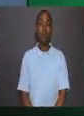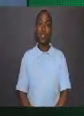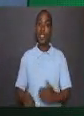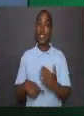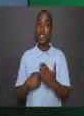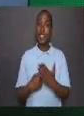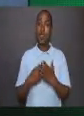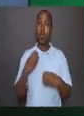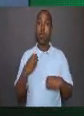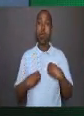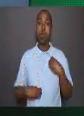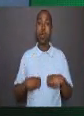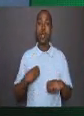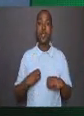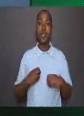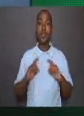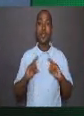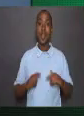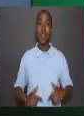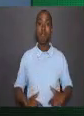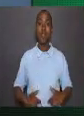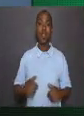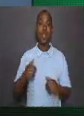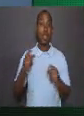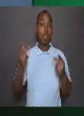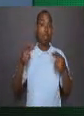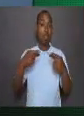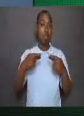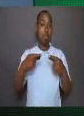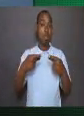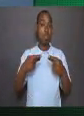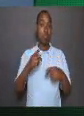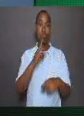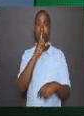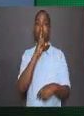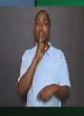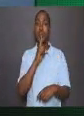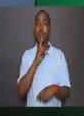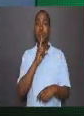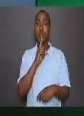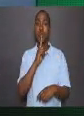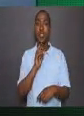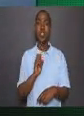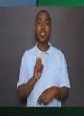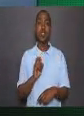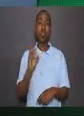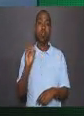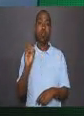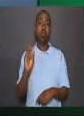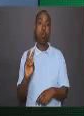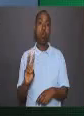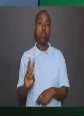These organisms live in areas that are normally insufficient in